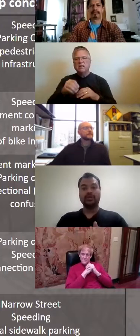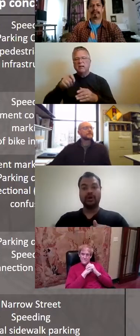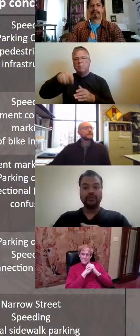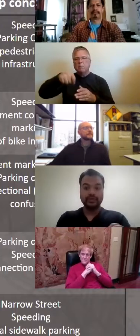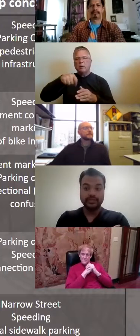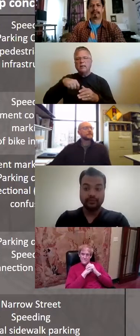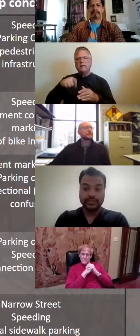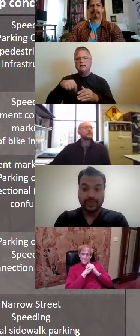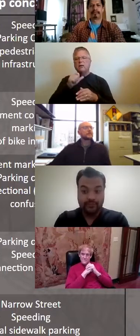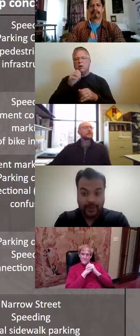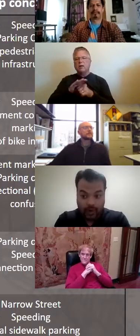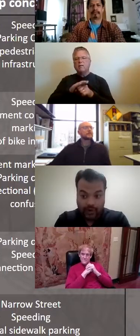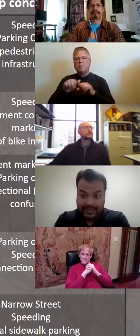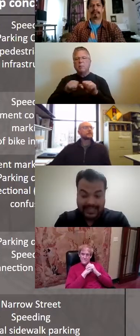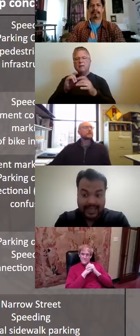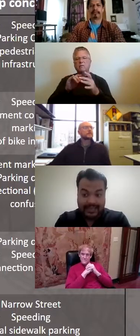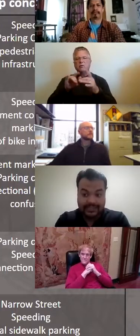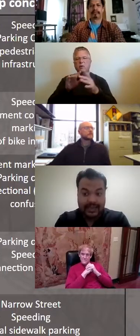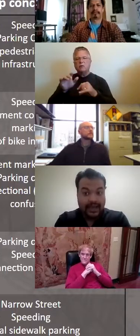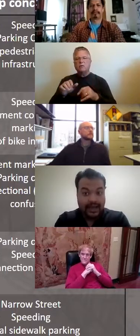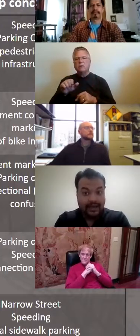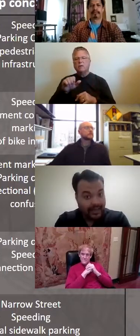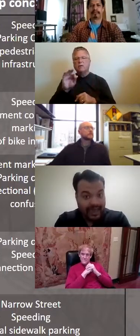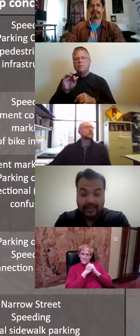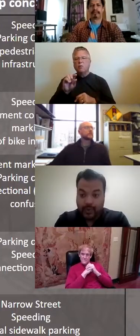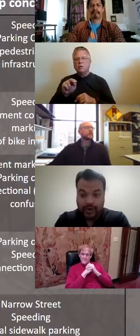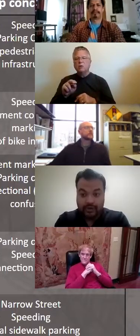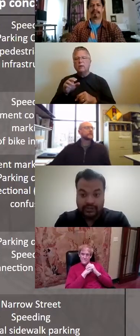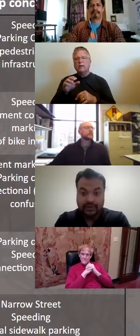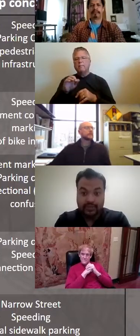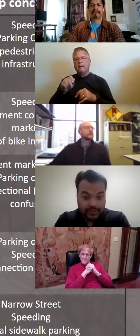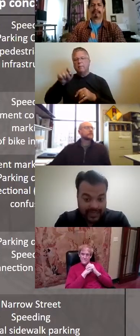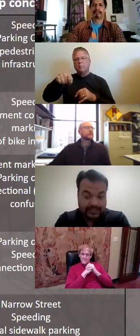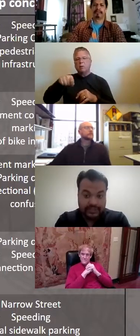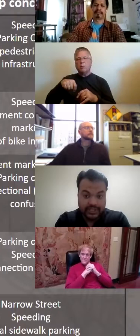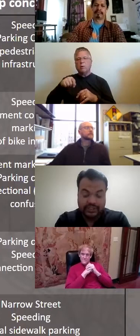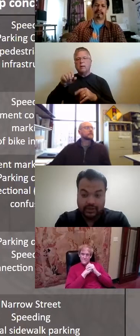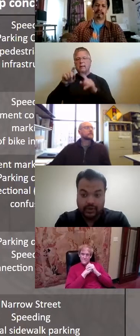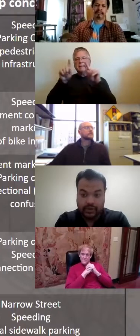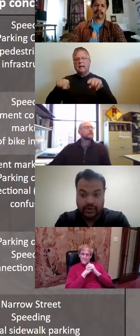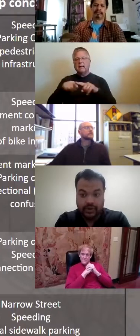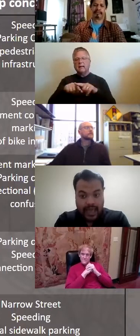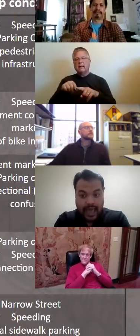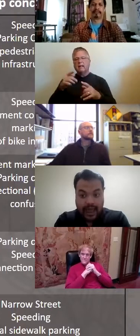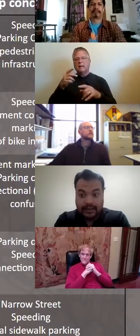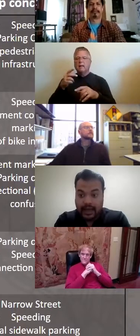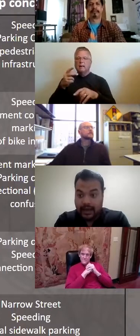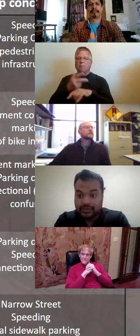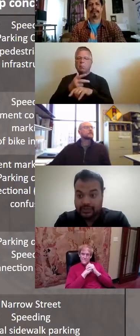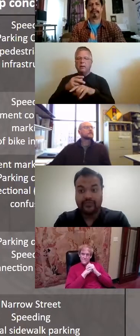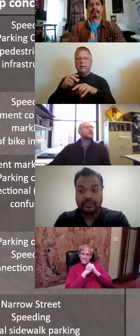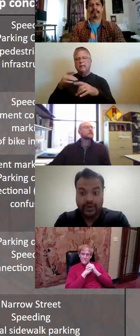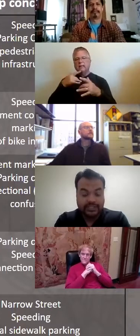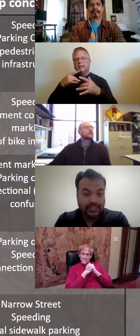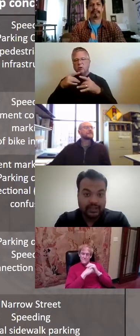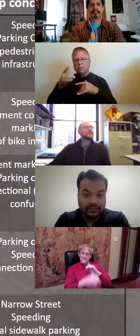Street, the top 3 concern was pavement marking and signage. Again, the parking concern because that's a residential corridor, and